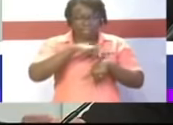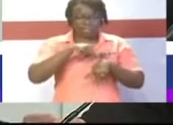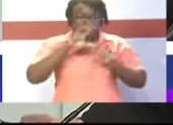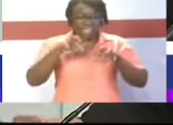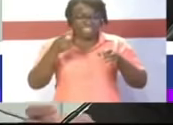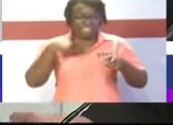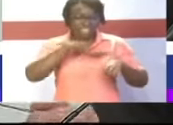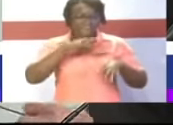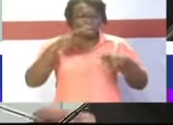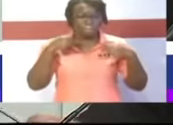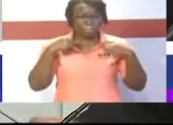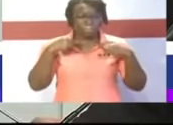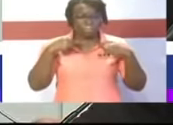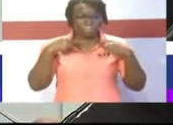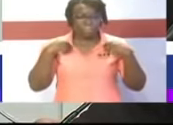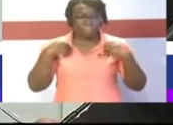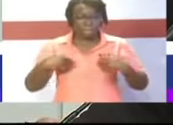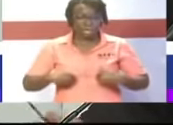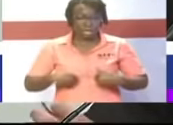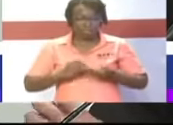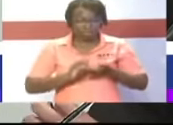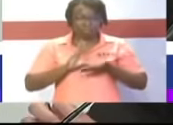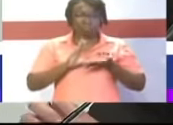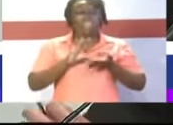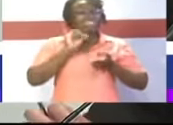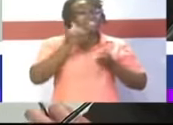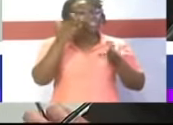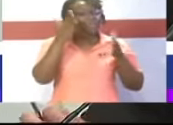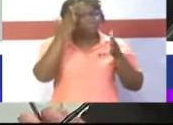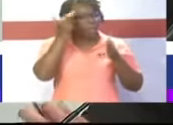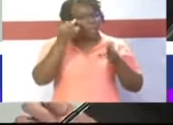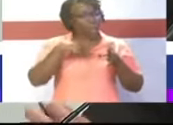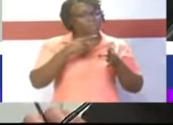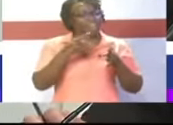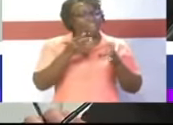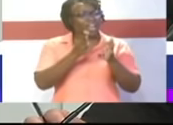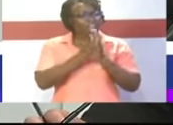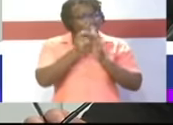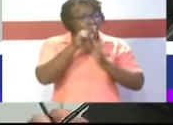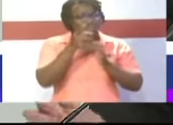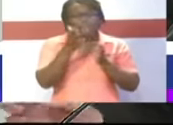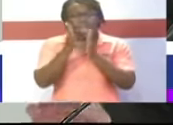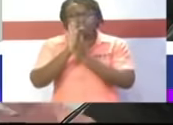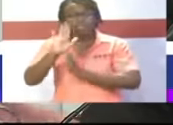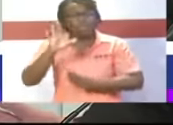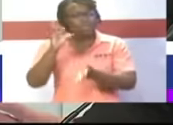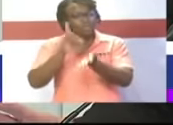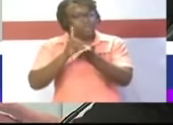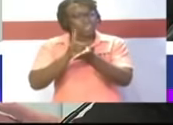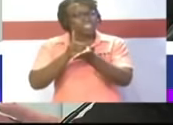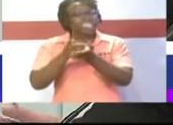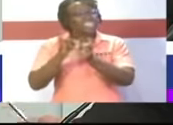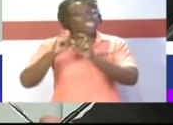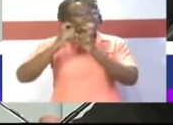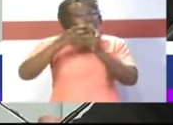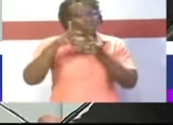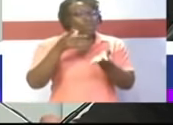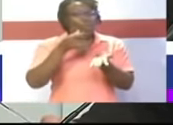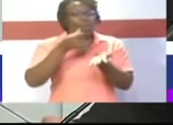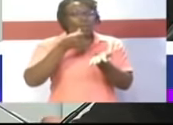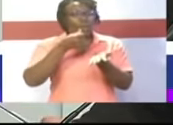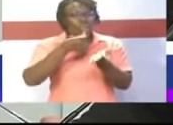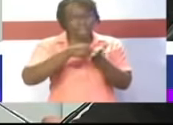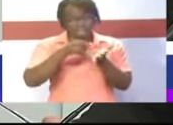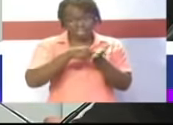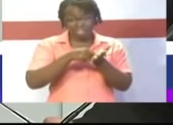asking for doctors to give you a letter, because we want to time it right. Because sometimes you go through a course of chemotherapy that will